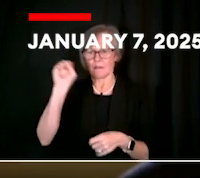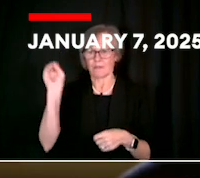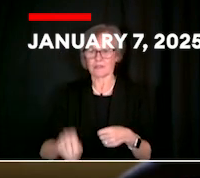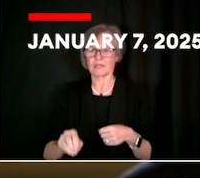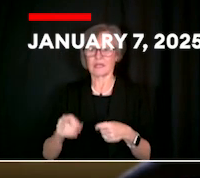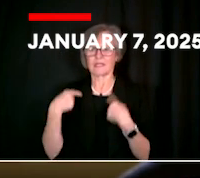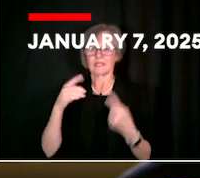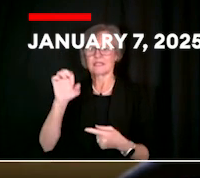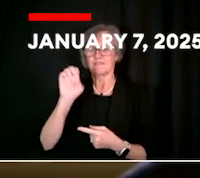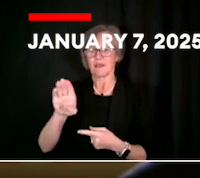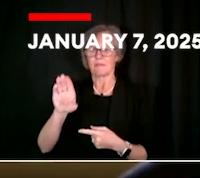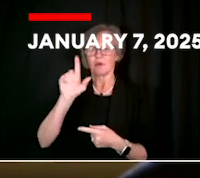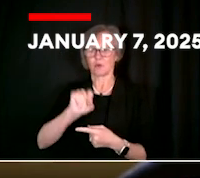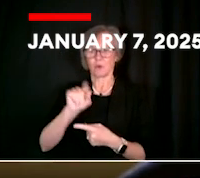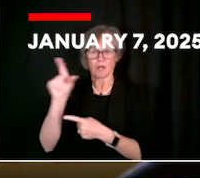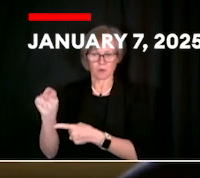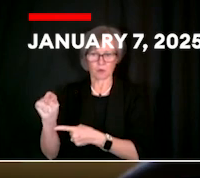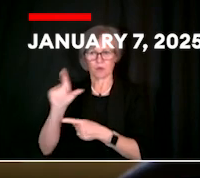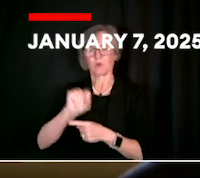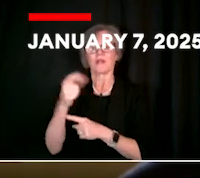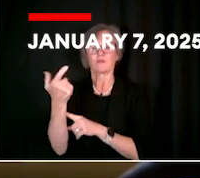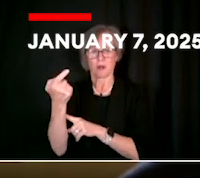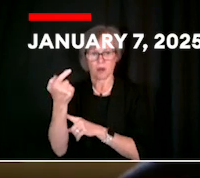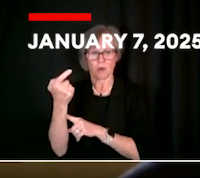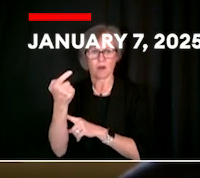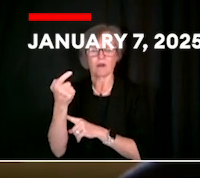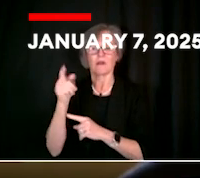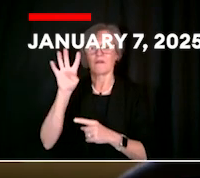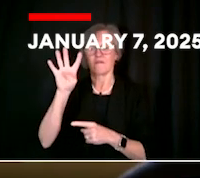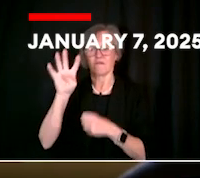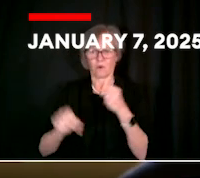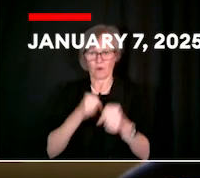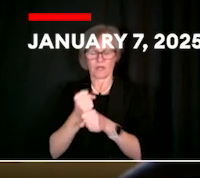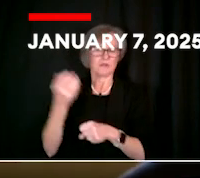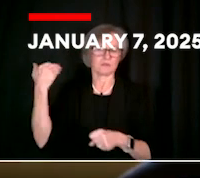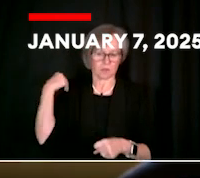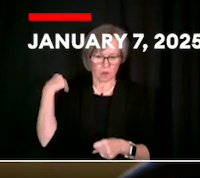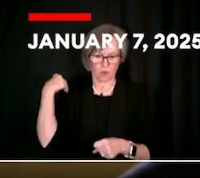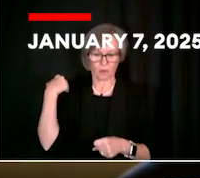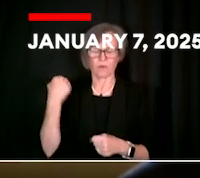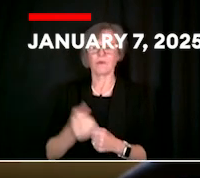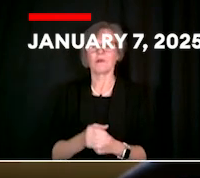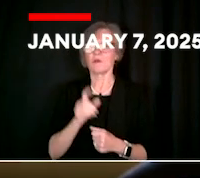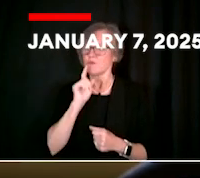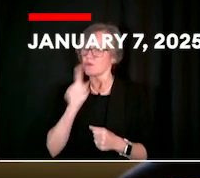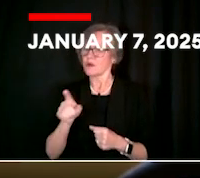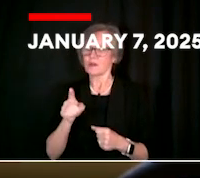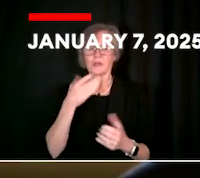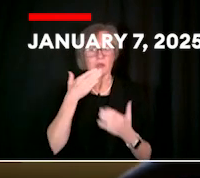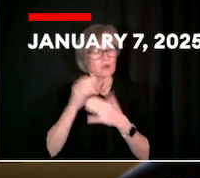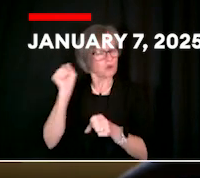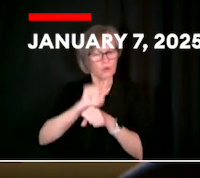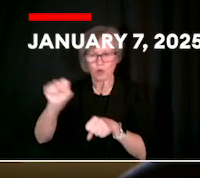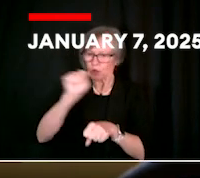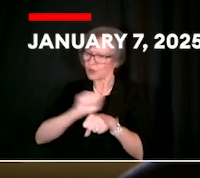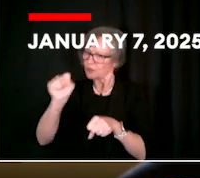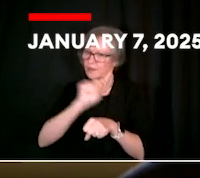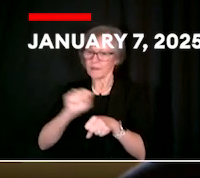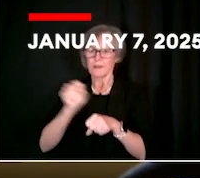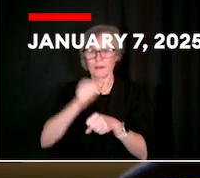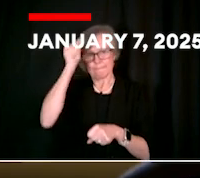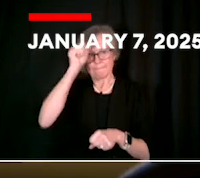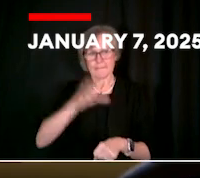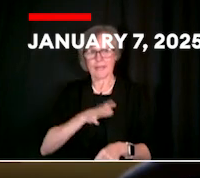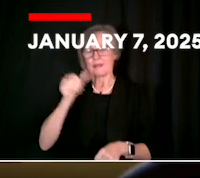February 2021, nearly 4 years ago. Really just good work by the men and women.